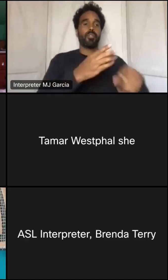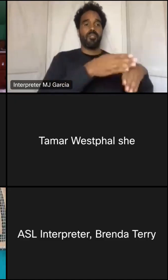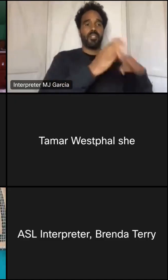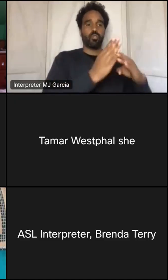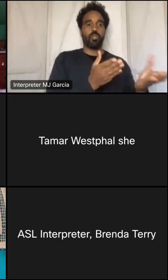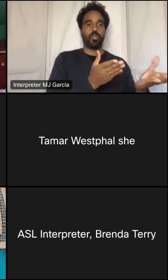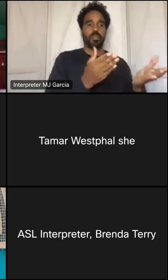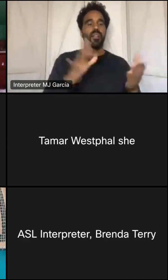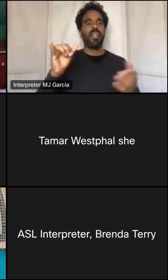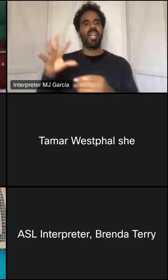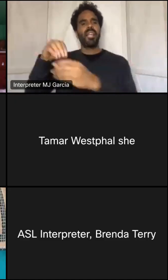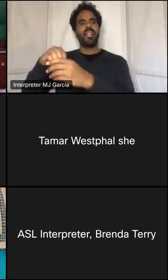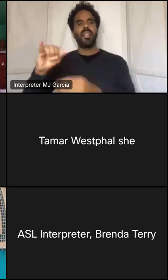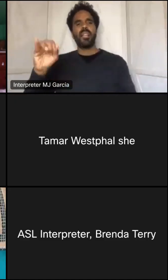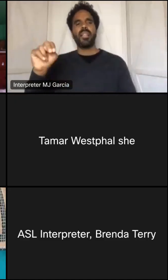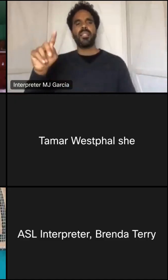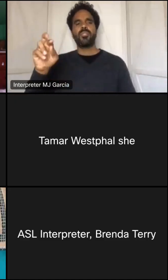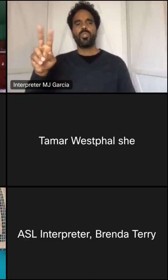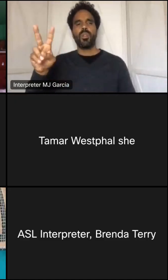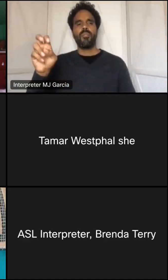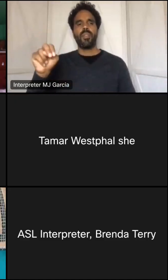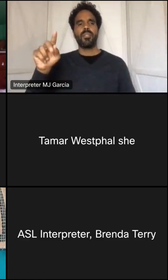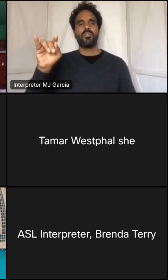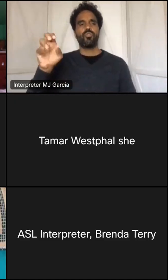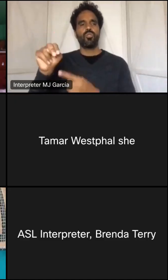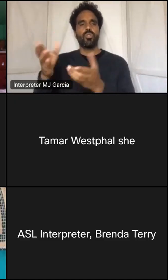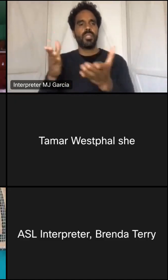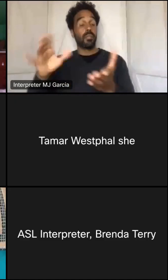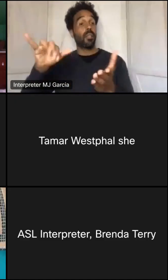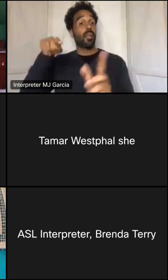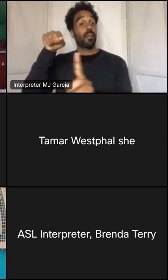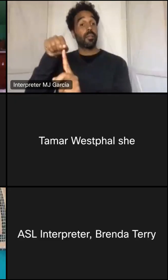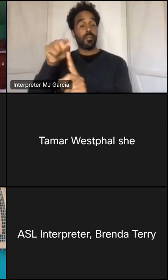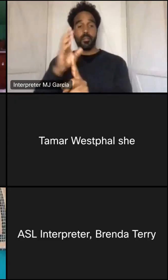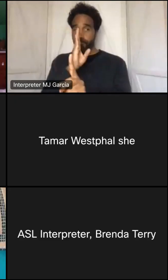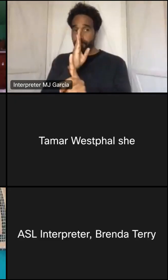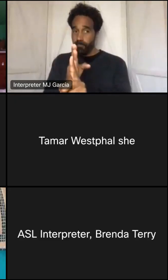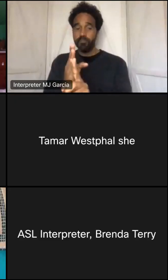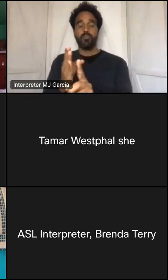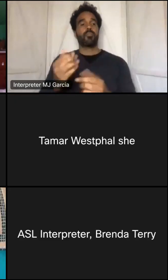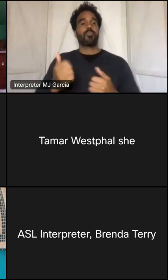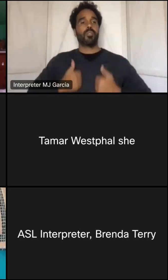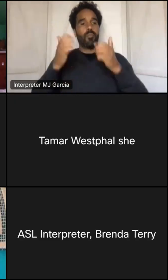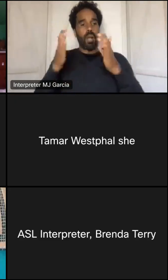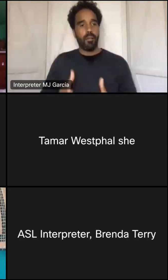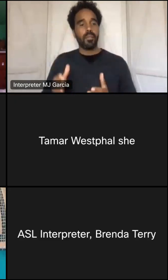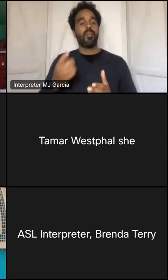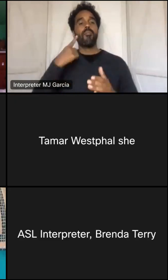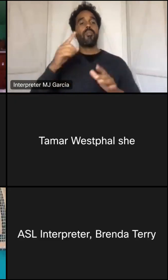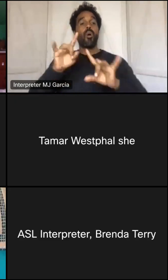Our intervention services are directly to the survivor. We offer crisis